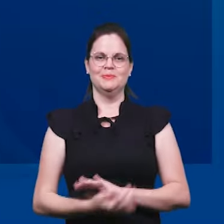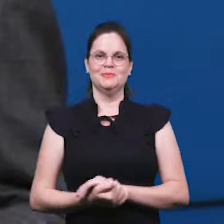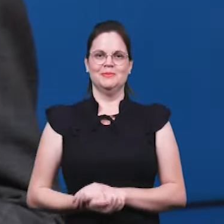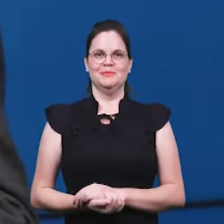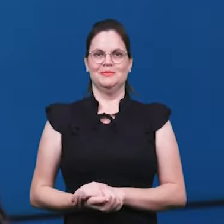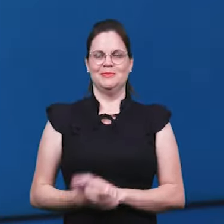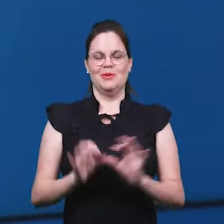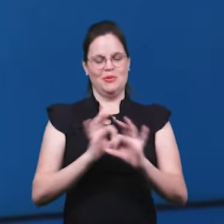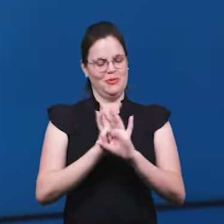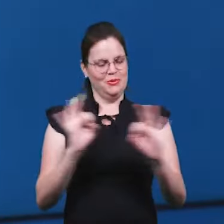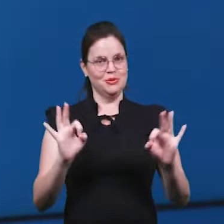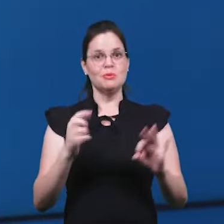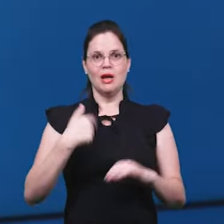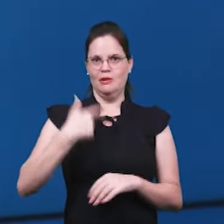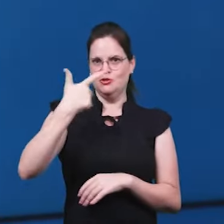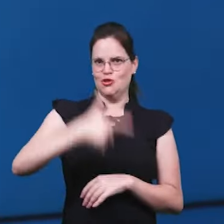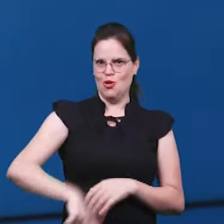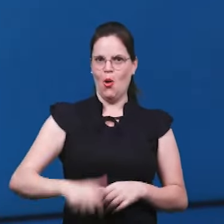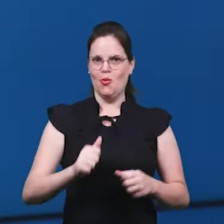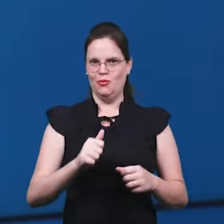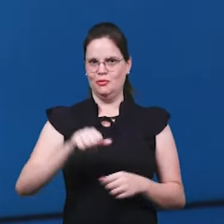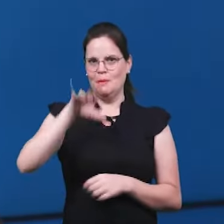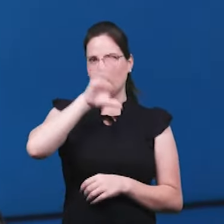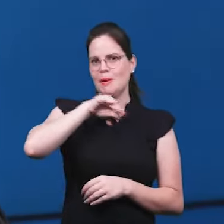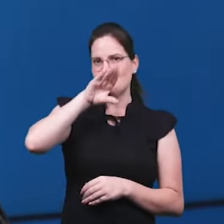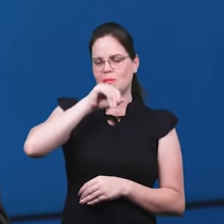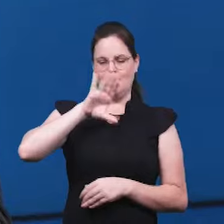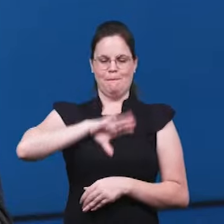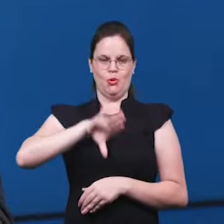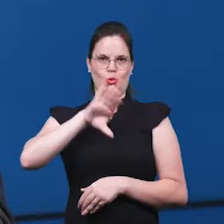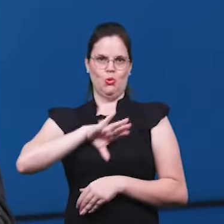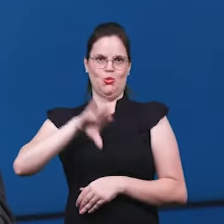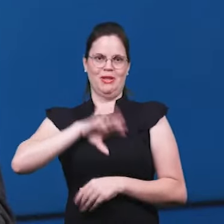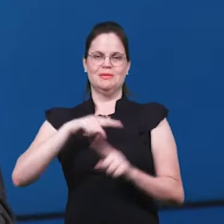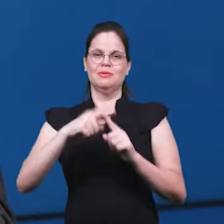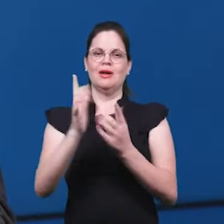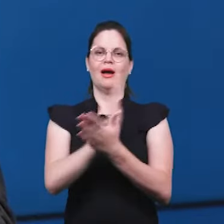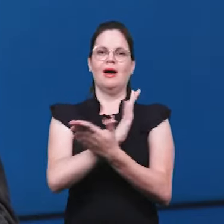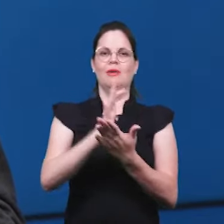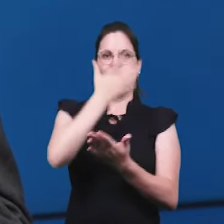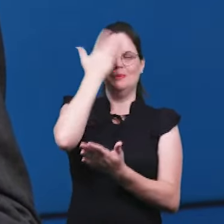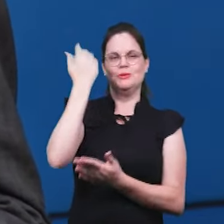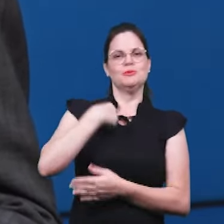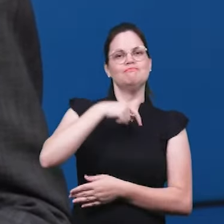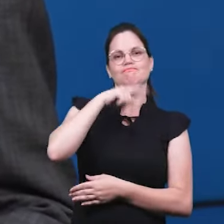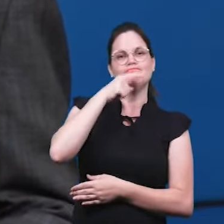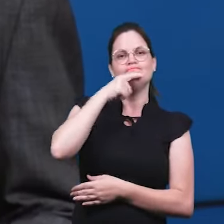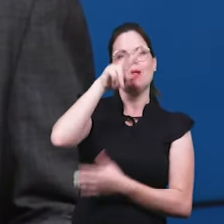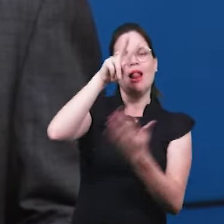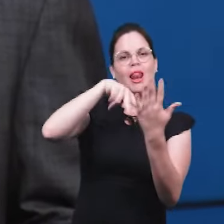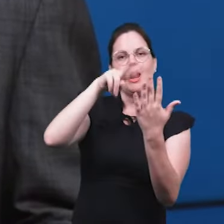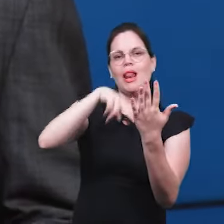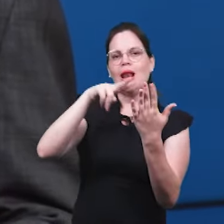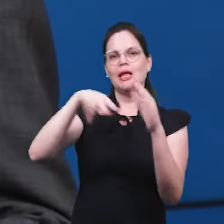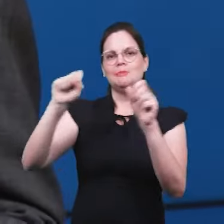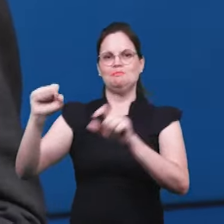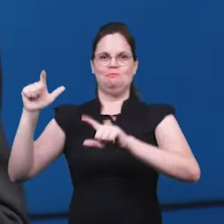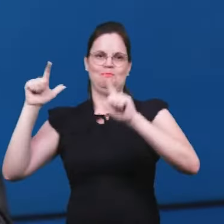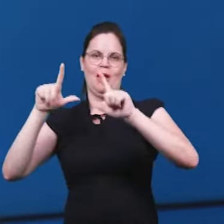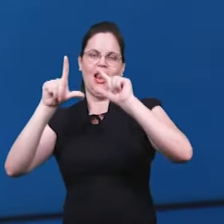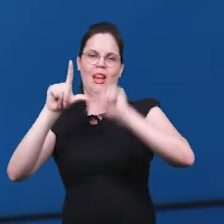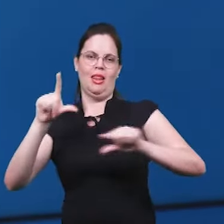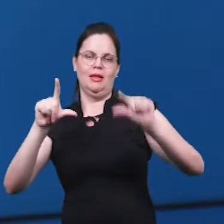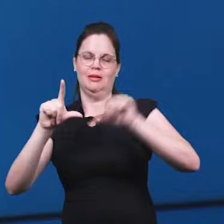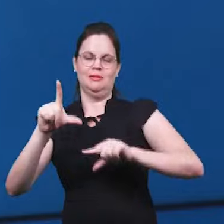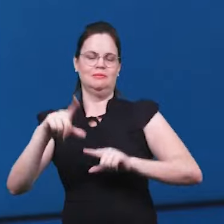Jesus. Muito bem, Ana Clara, eu vou repetir aqui a sua resposta, porque algumas pessoas têm alguma dificuldade para ler na tela,